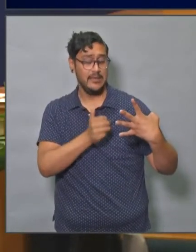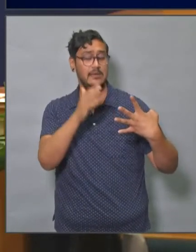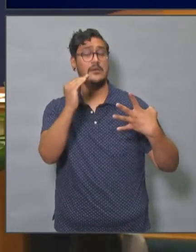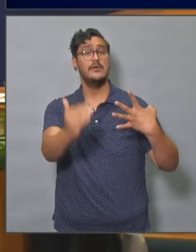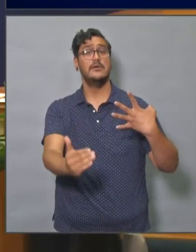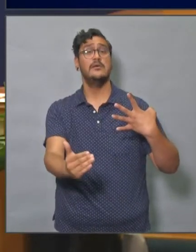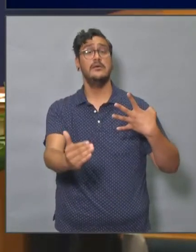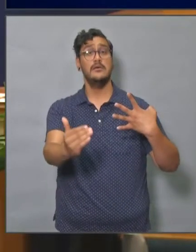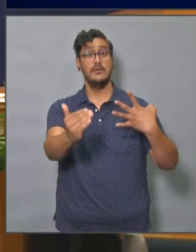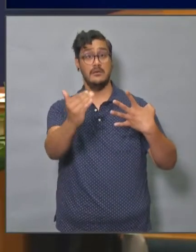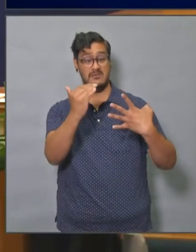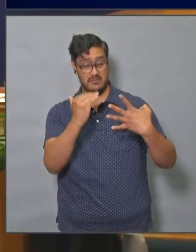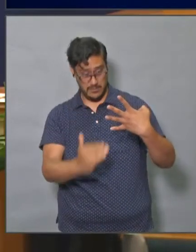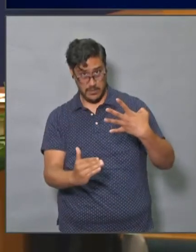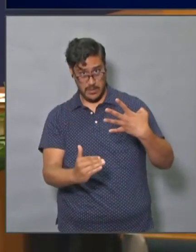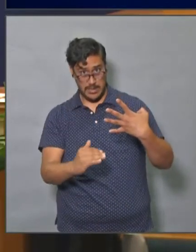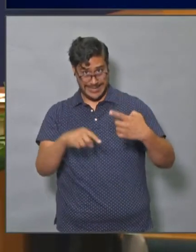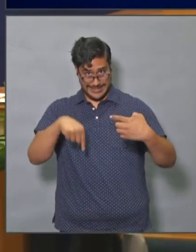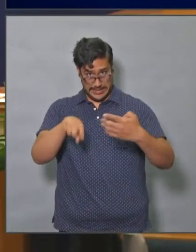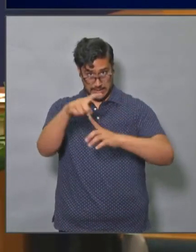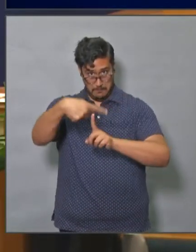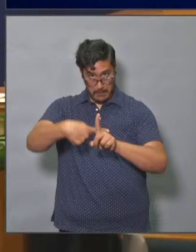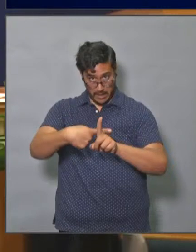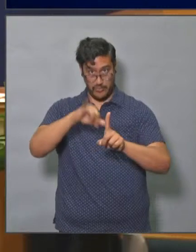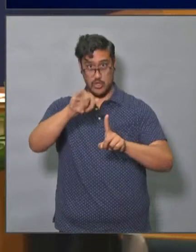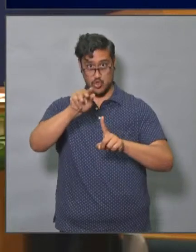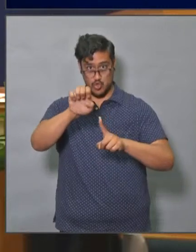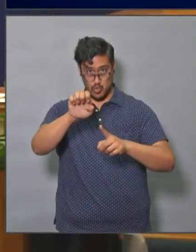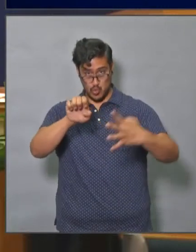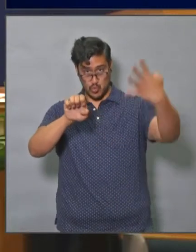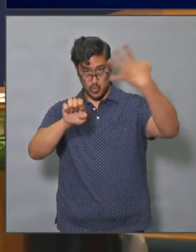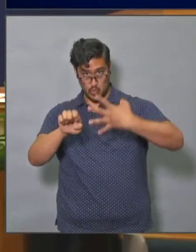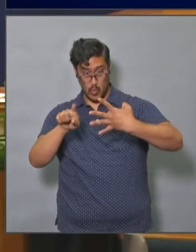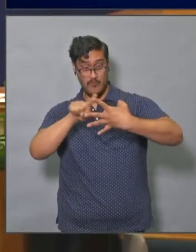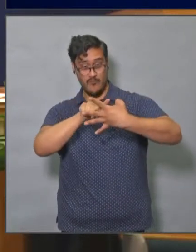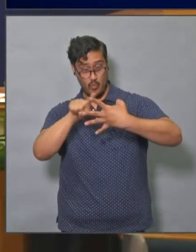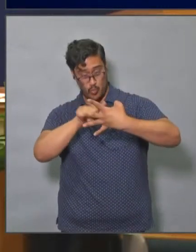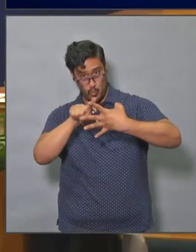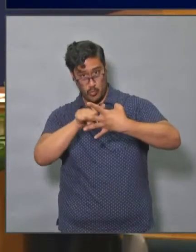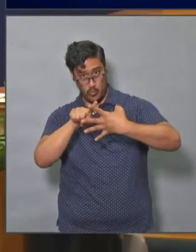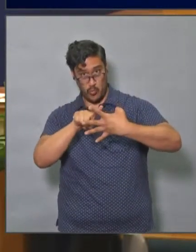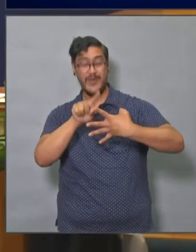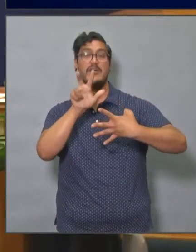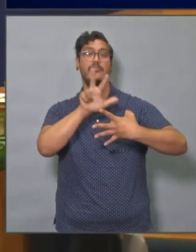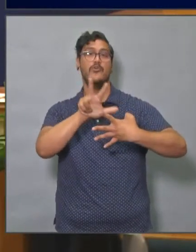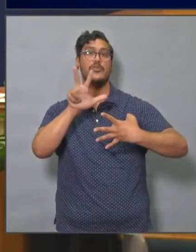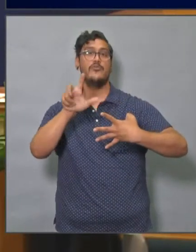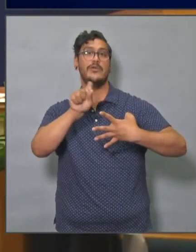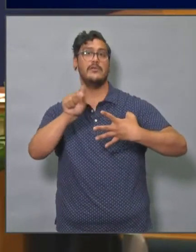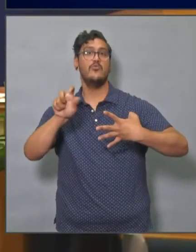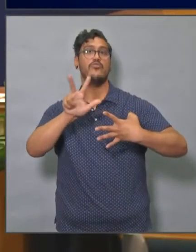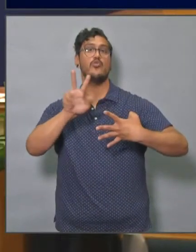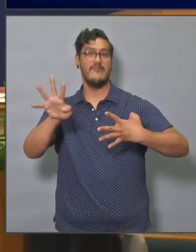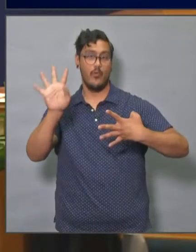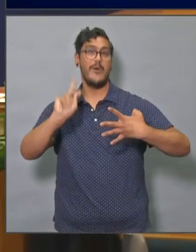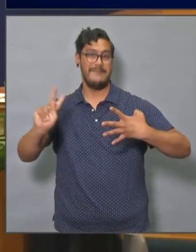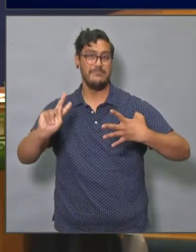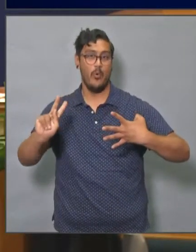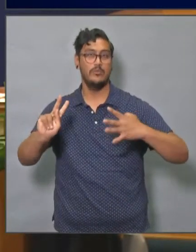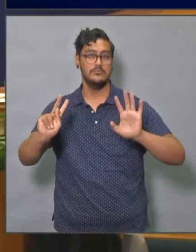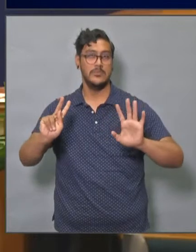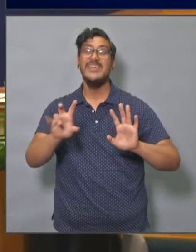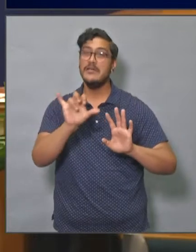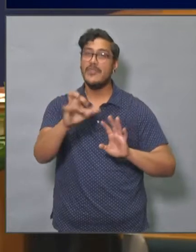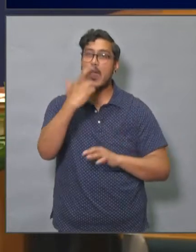death number for early June, which we're just in now, has been 33 to 34 people. And so yes, and that's why I put